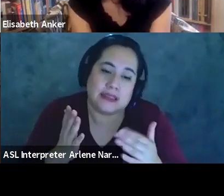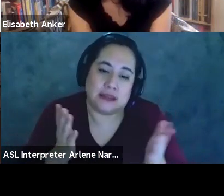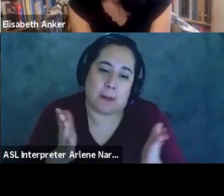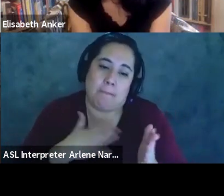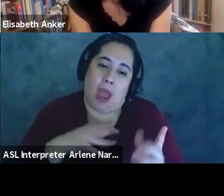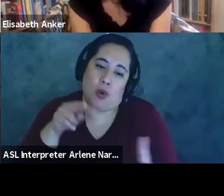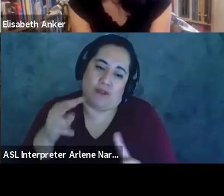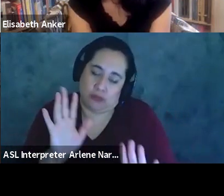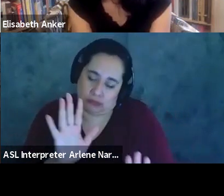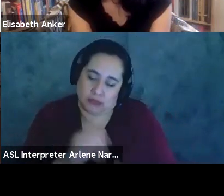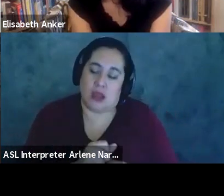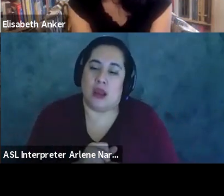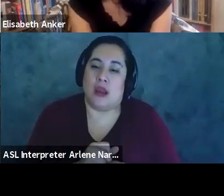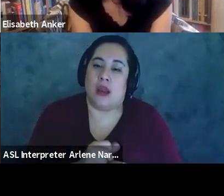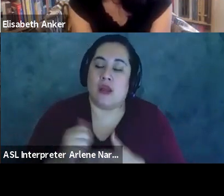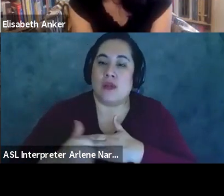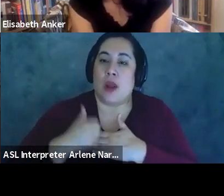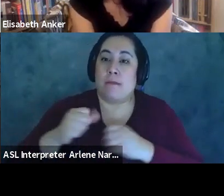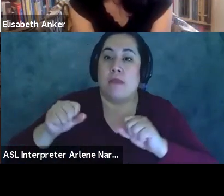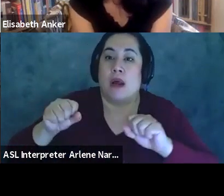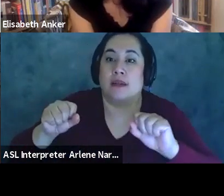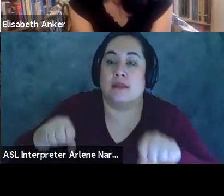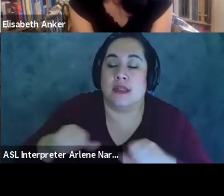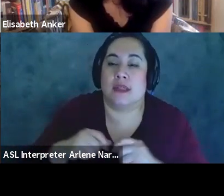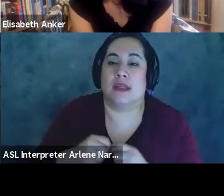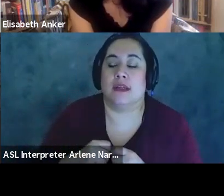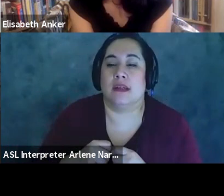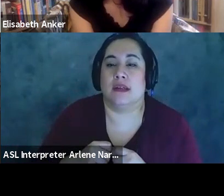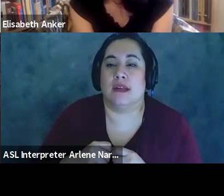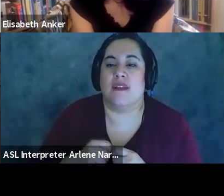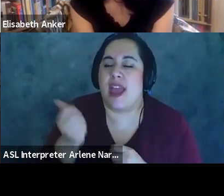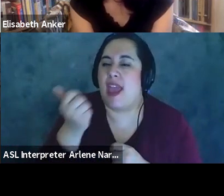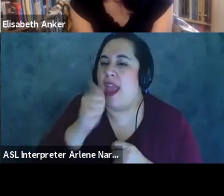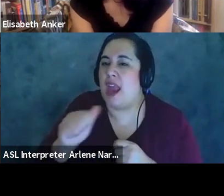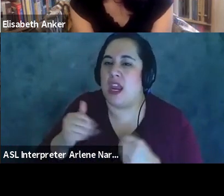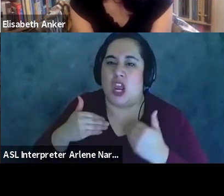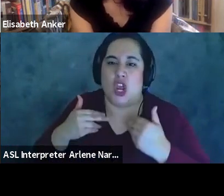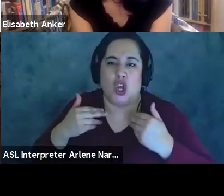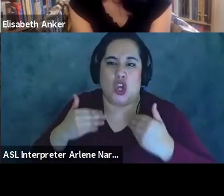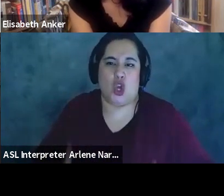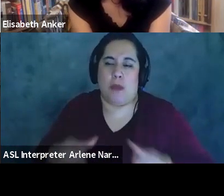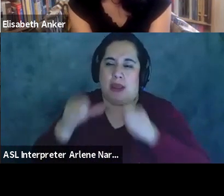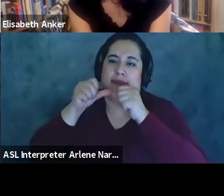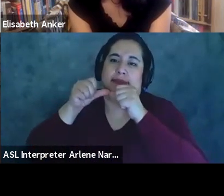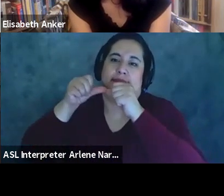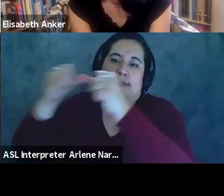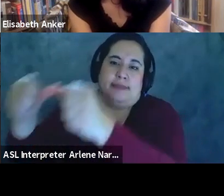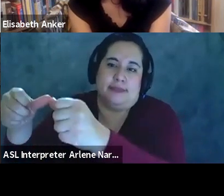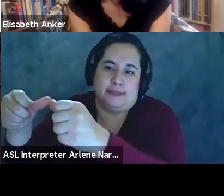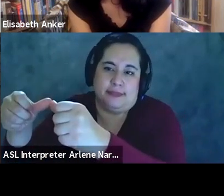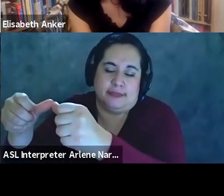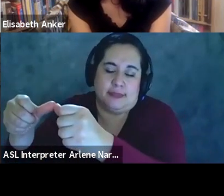my point of view, the possibility of any human continuity at